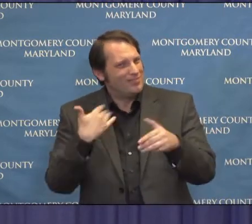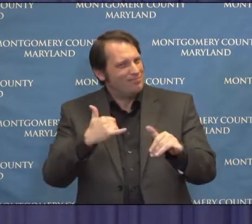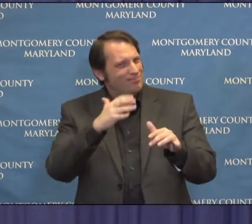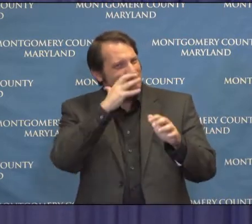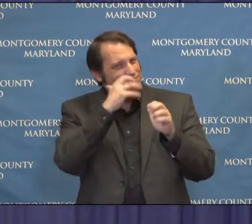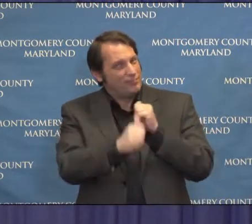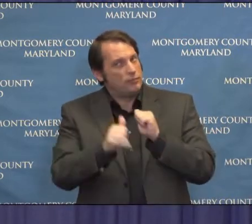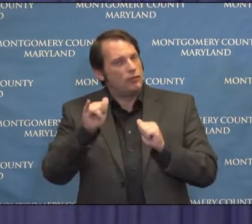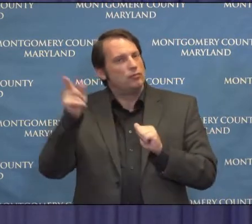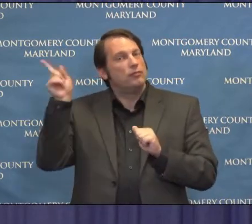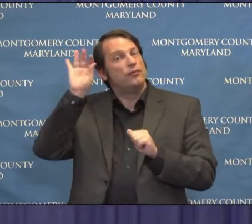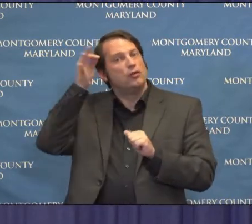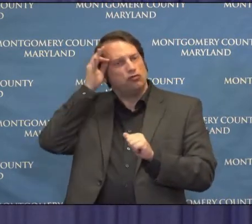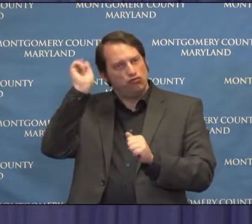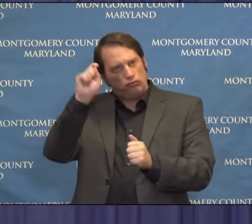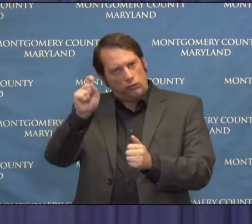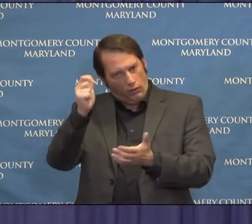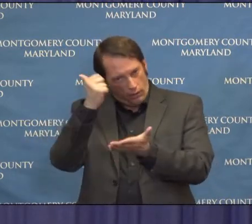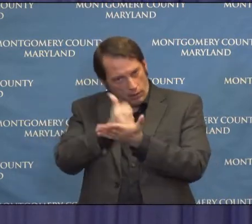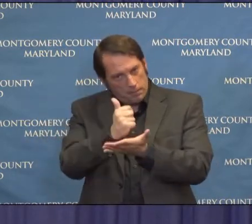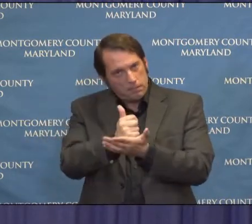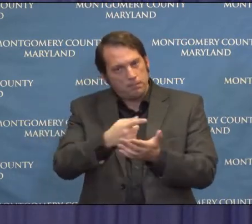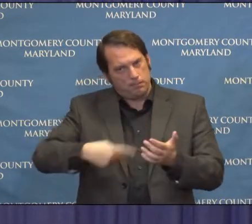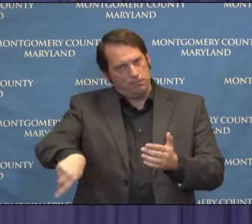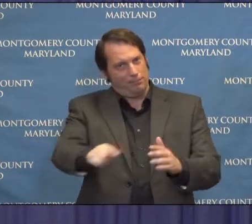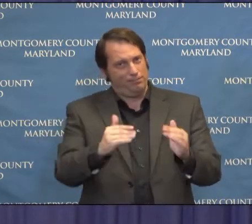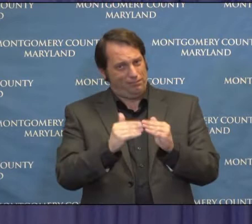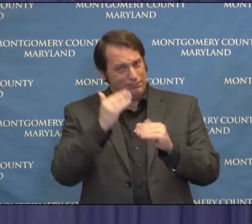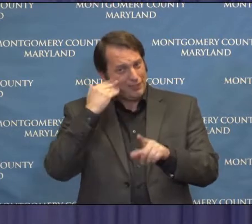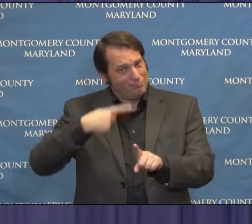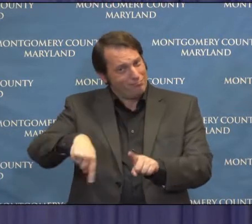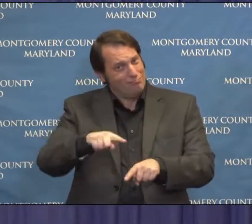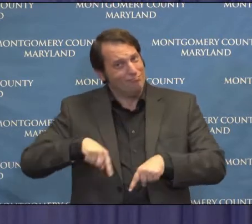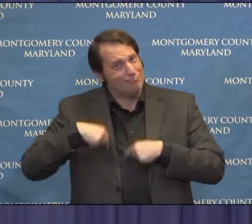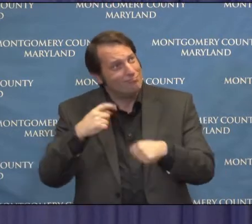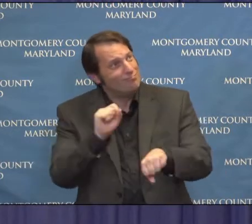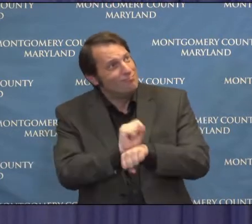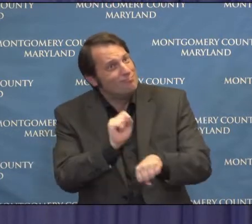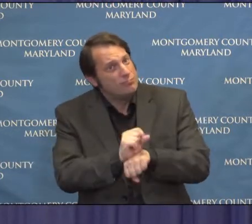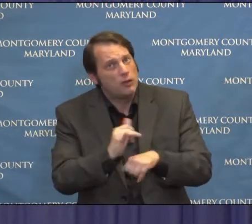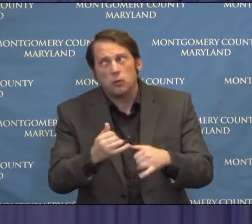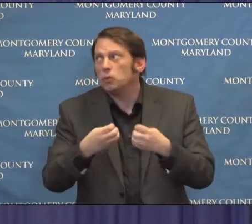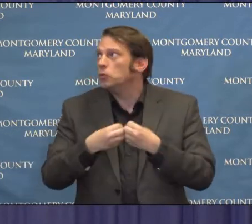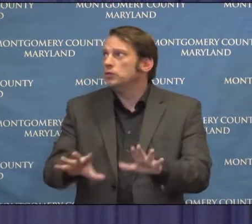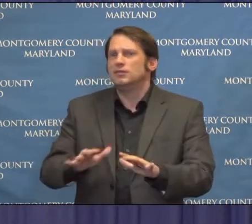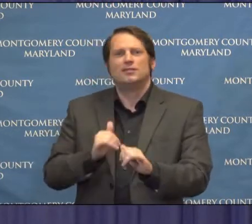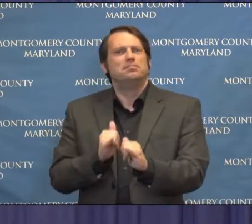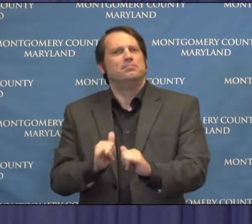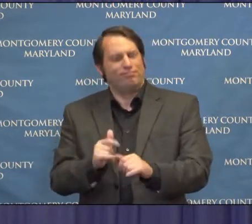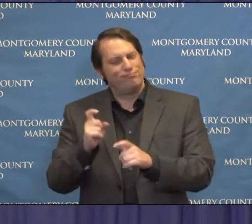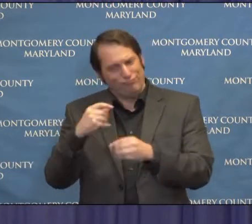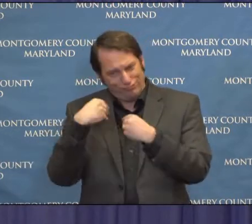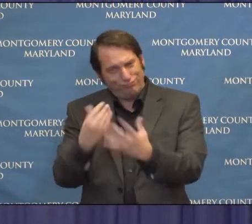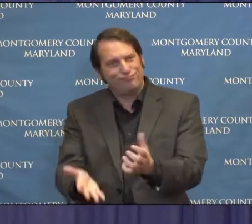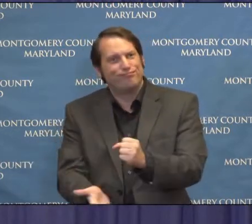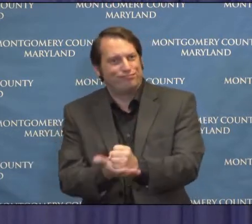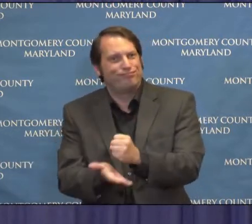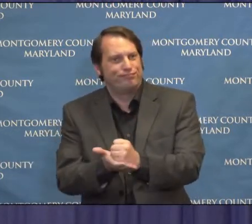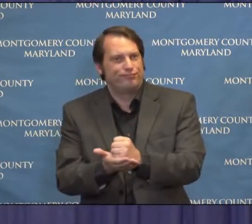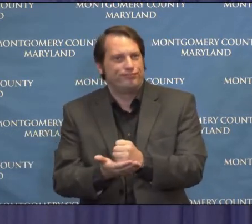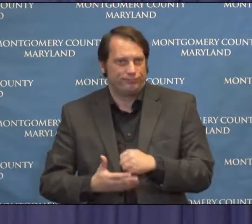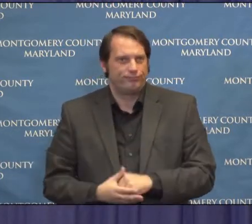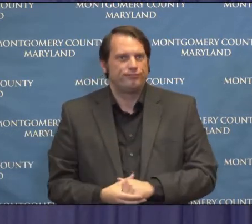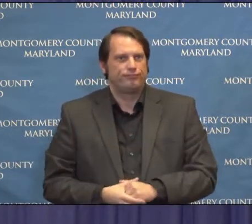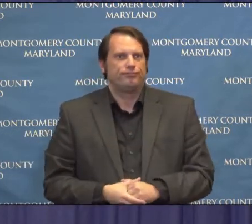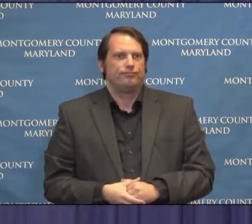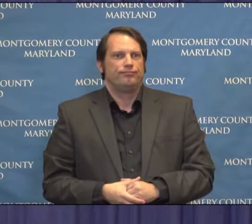else who's been employed and no longer finds themselves with work. And the truth is, helping them, that money's gonna wind up going back to Montgomery